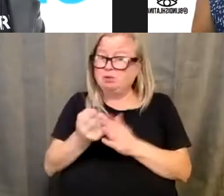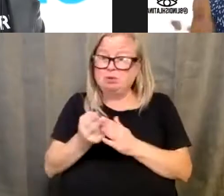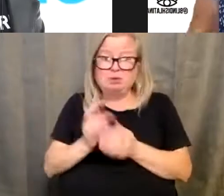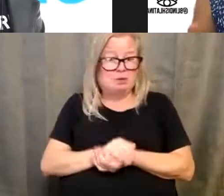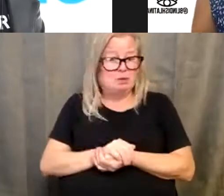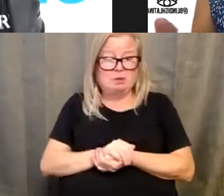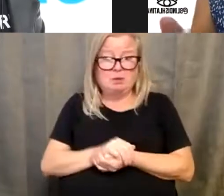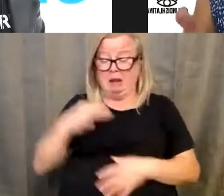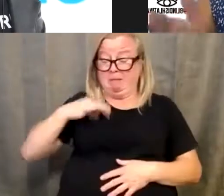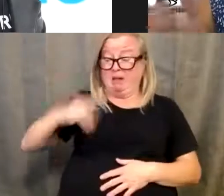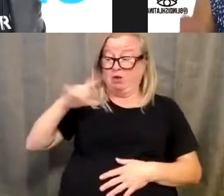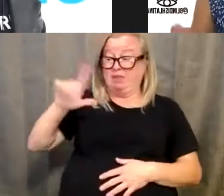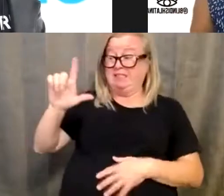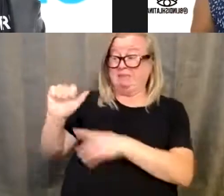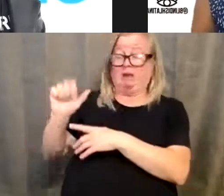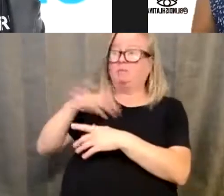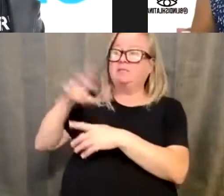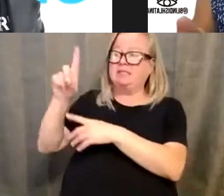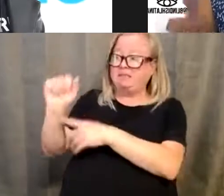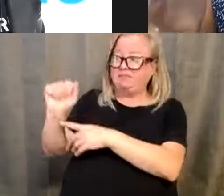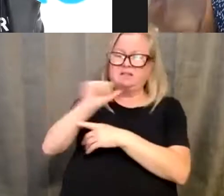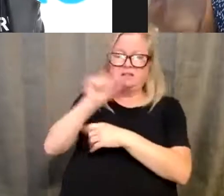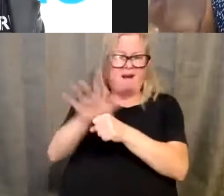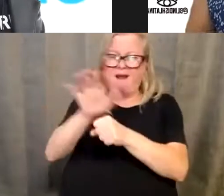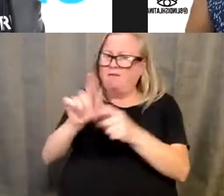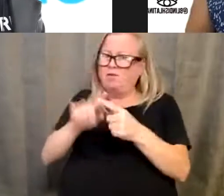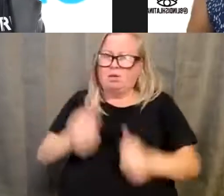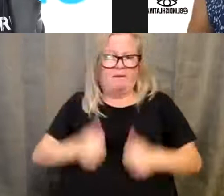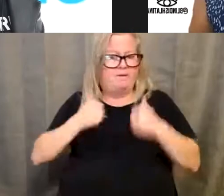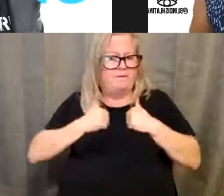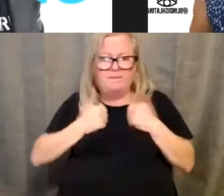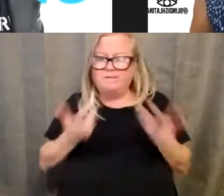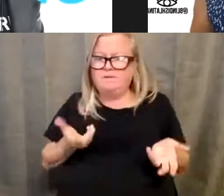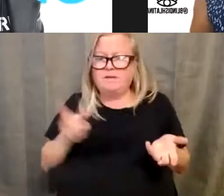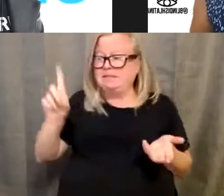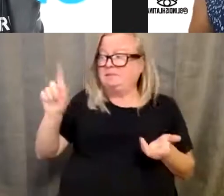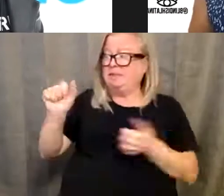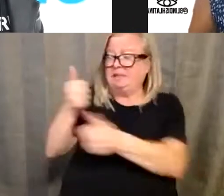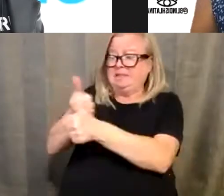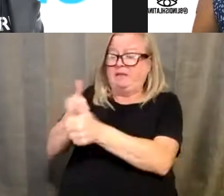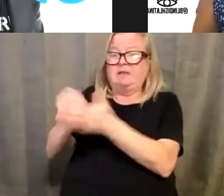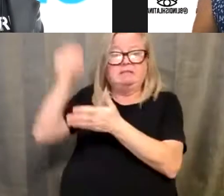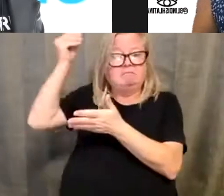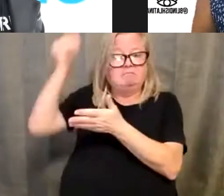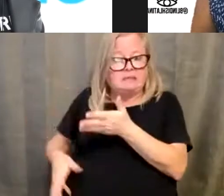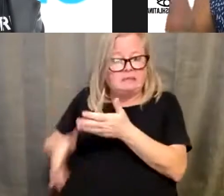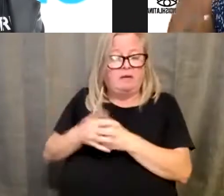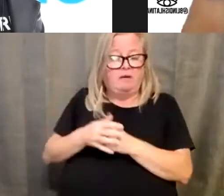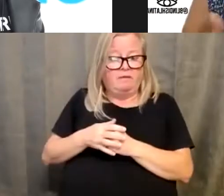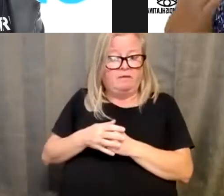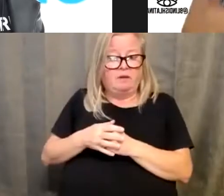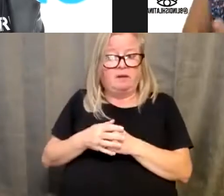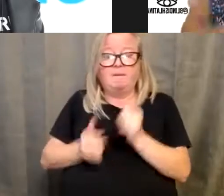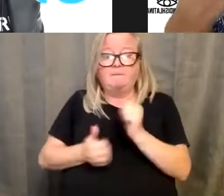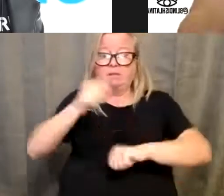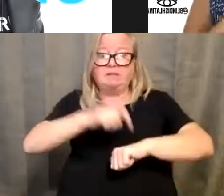The benefit for disability is not enough to live on. And then disability itself is expensive. In many cases, people have